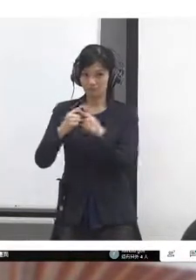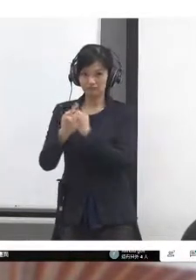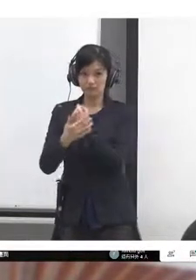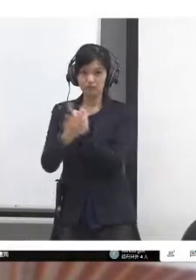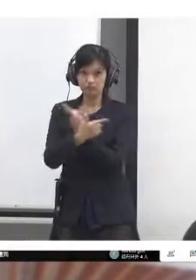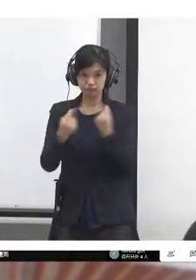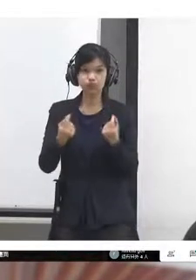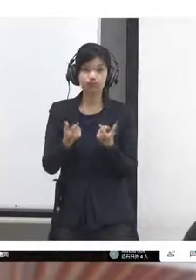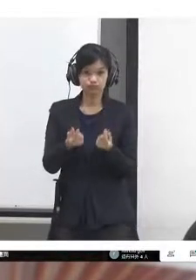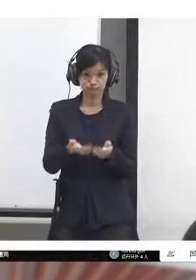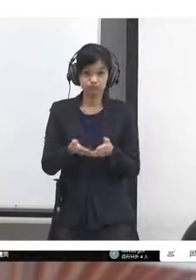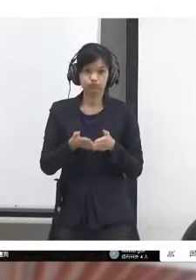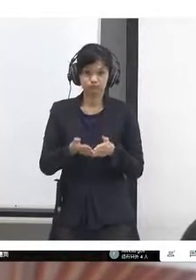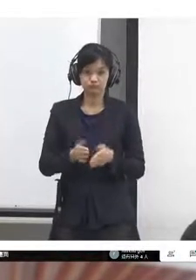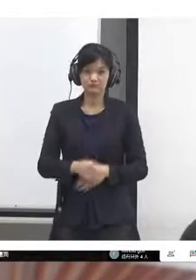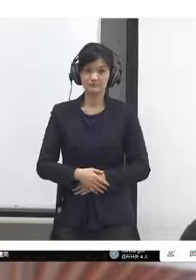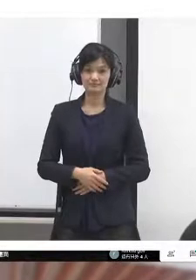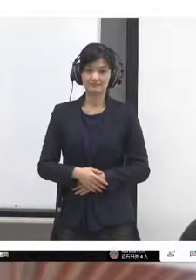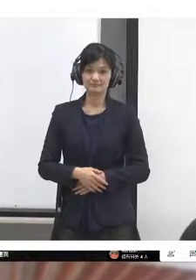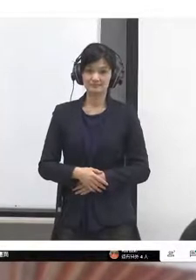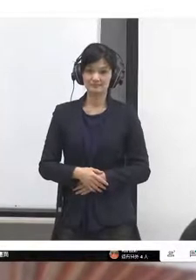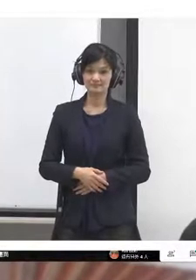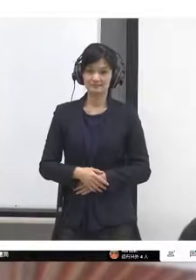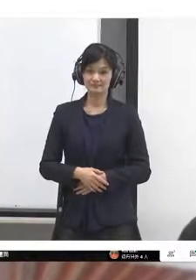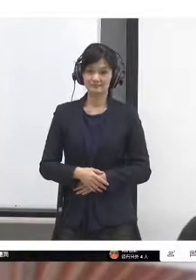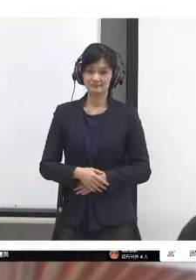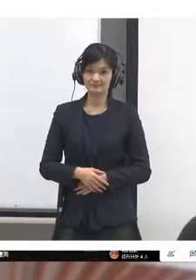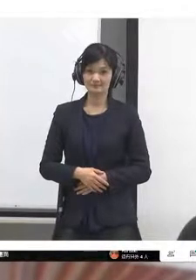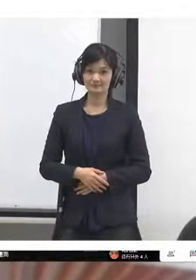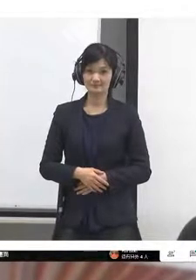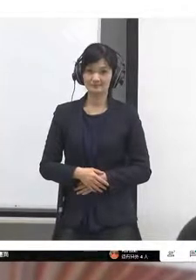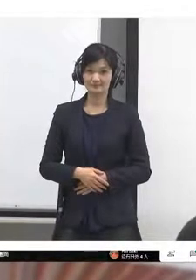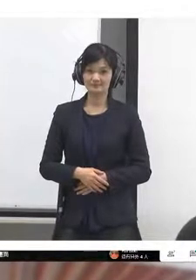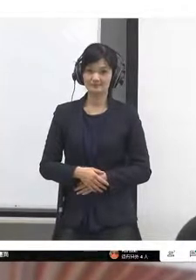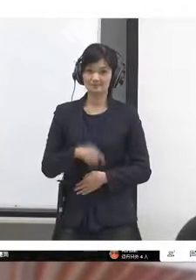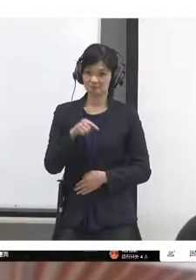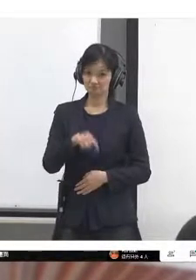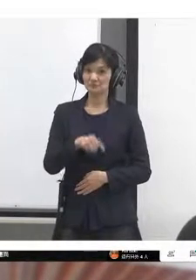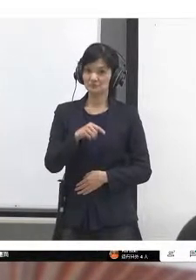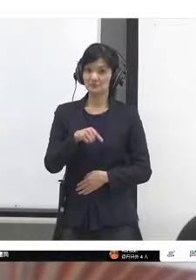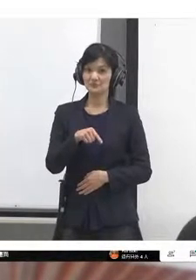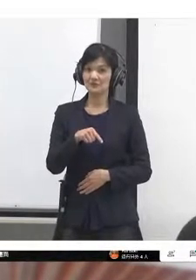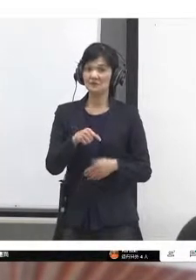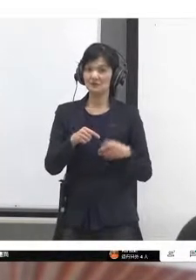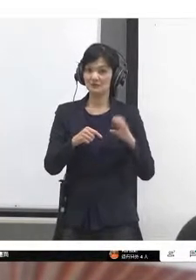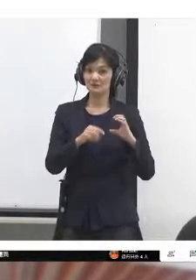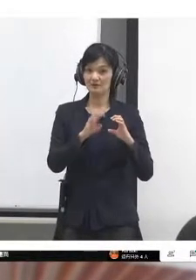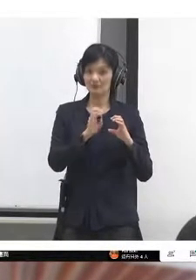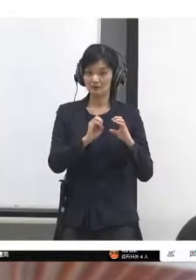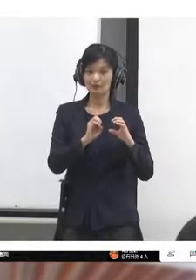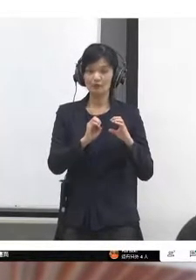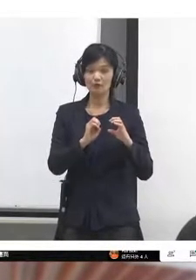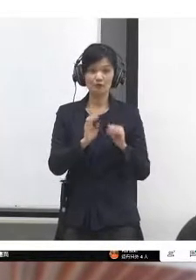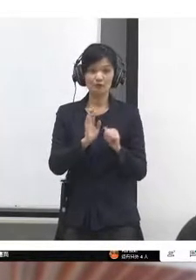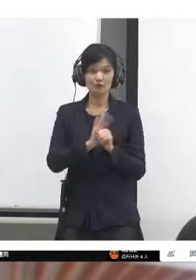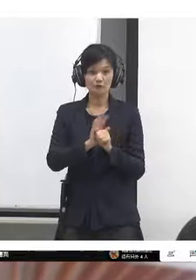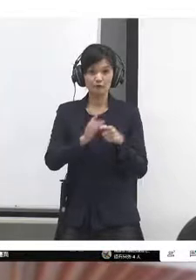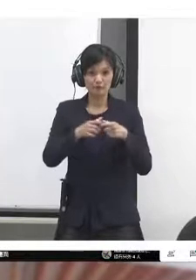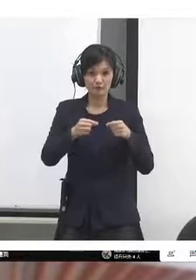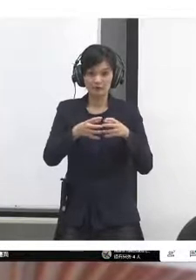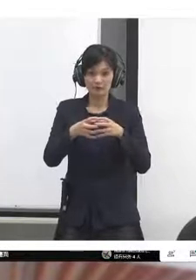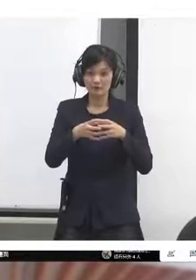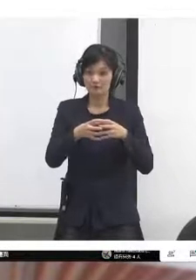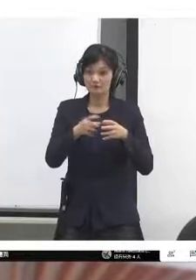maybe called for Sapporo and some other brigades make this application for the local side